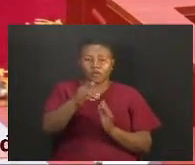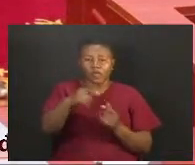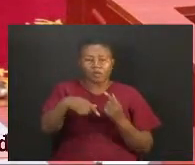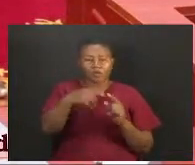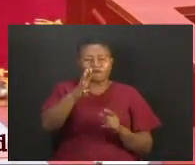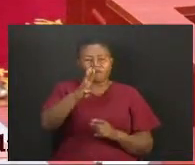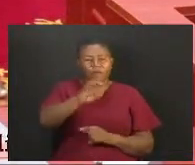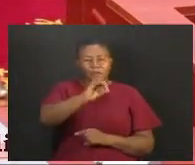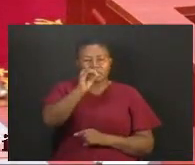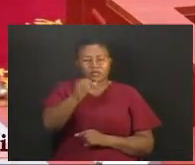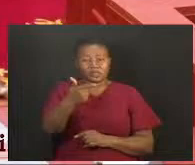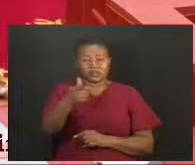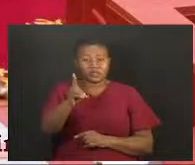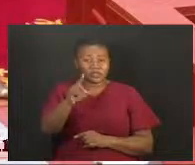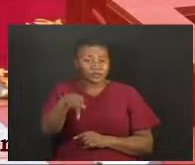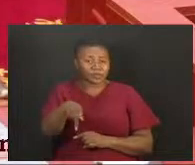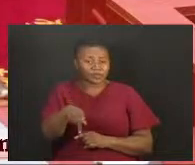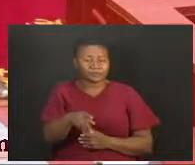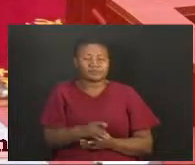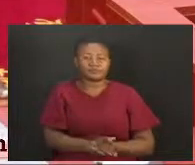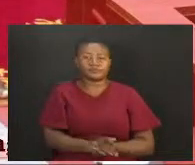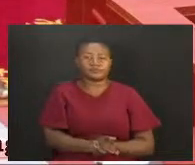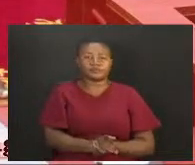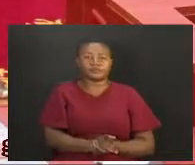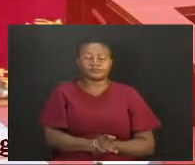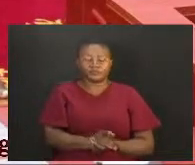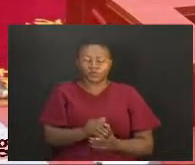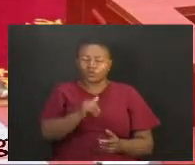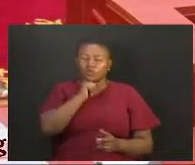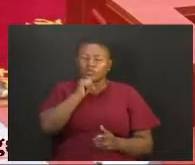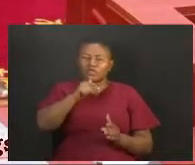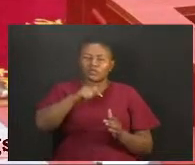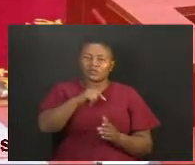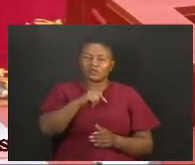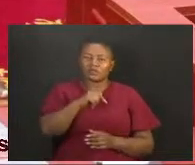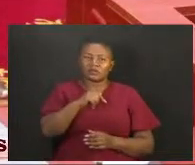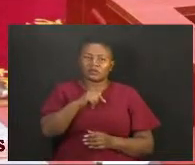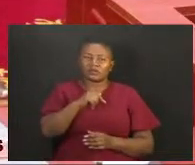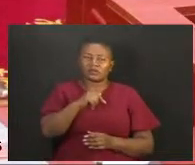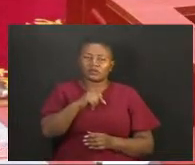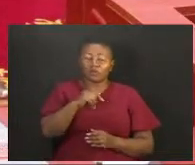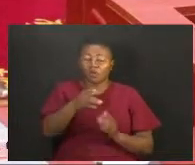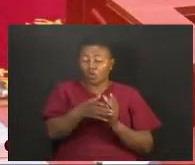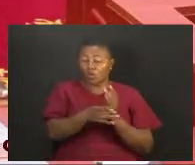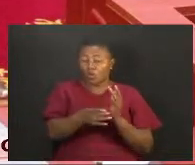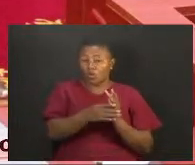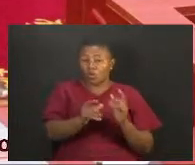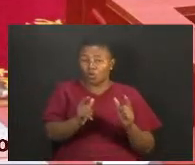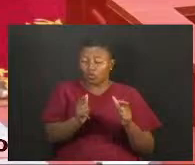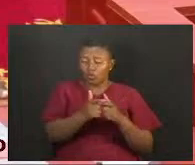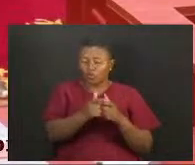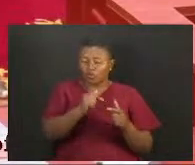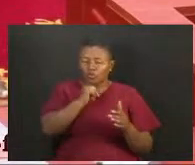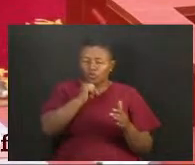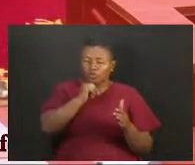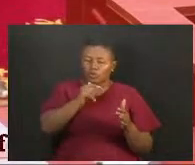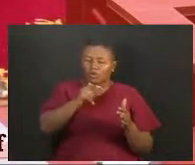GDP. Mr. Speaker, not less non-oil real GDP growth of at least